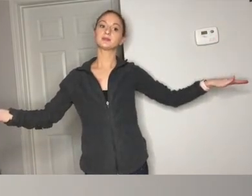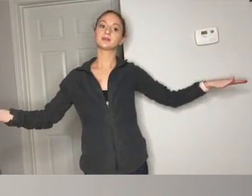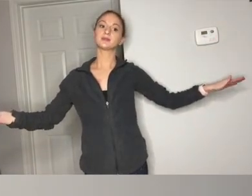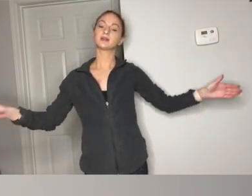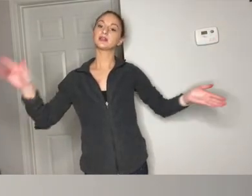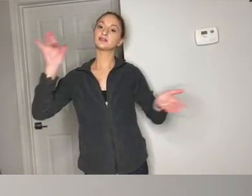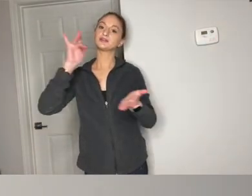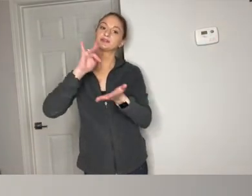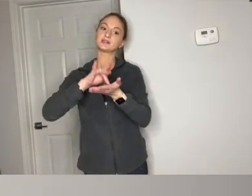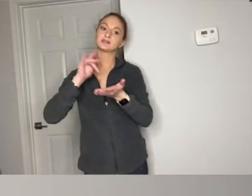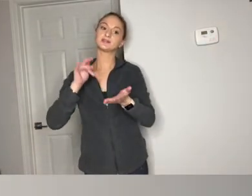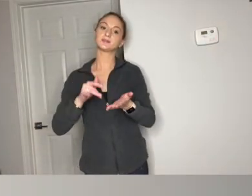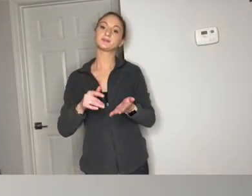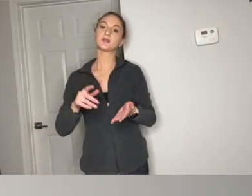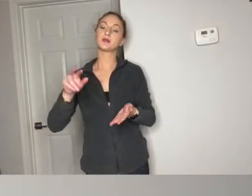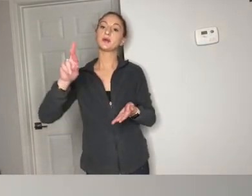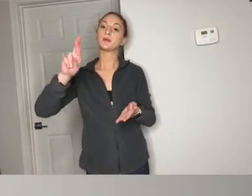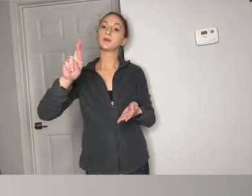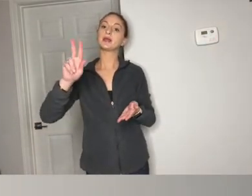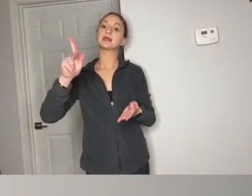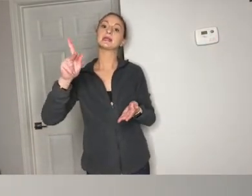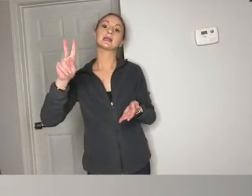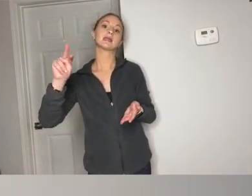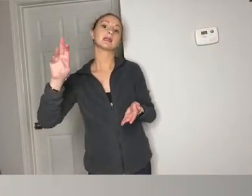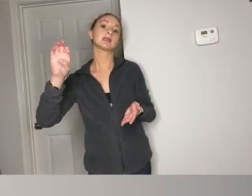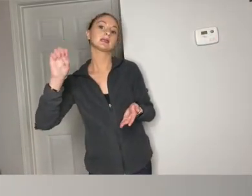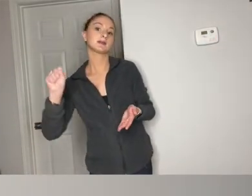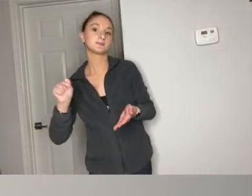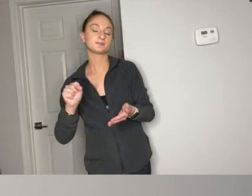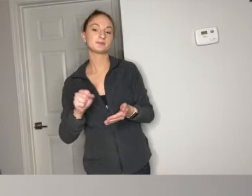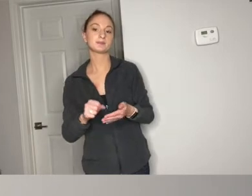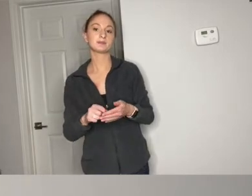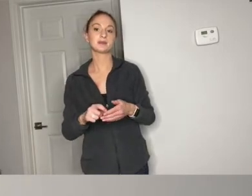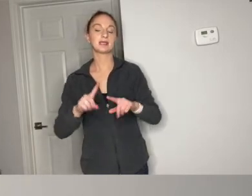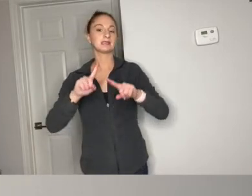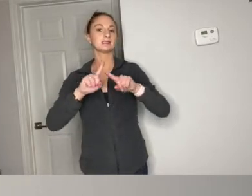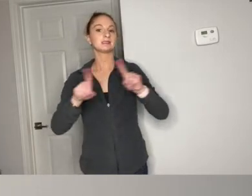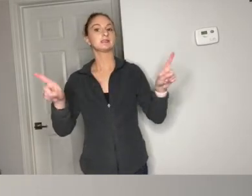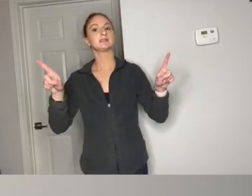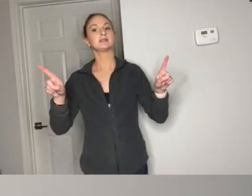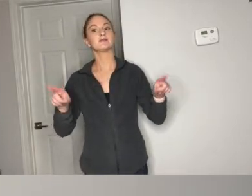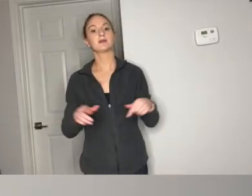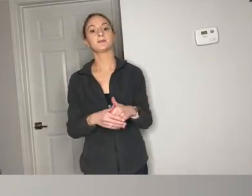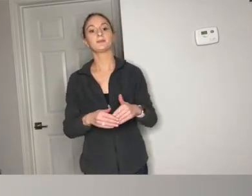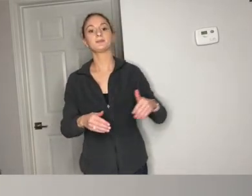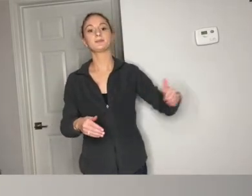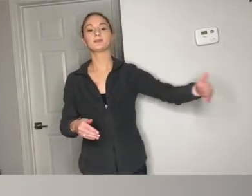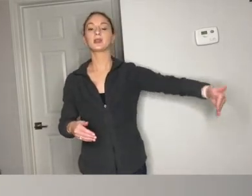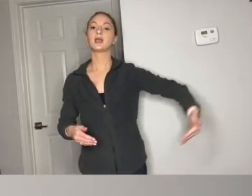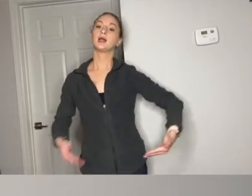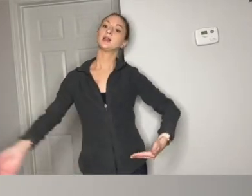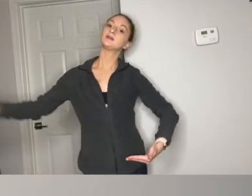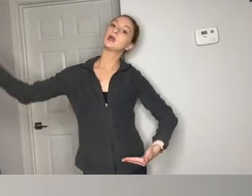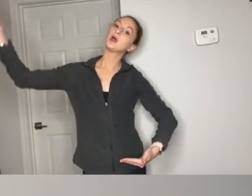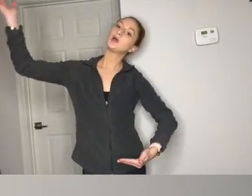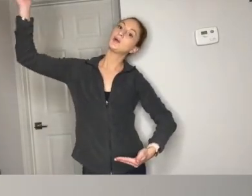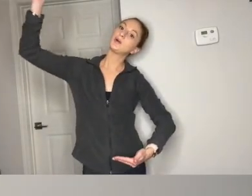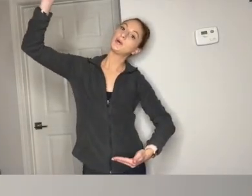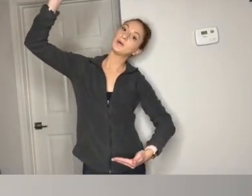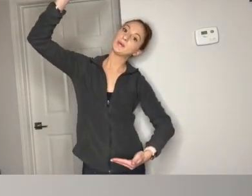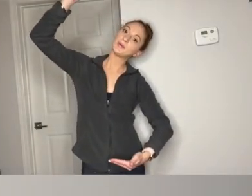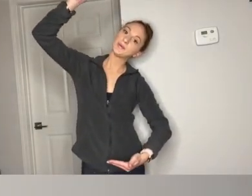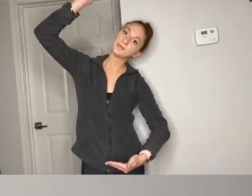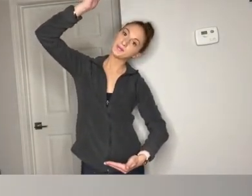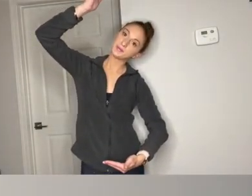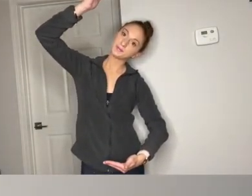And back up. Bend your right knee. So now we're doing the opposite side. So curve your left arm under, right